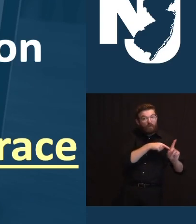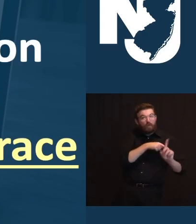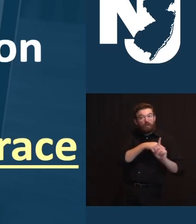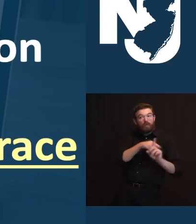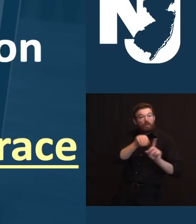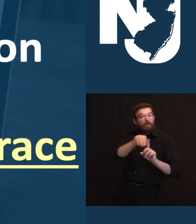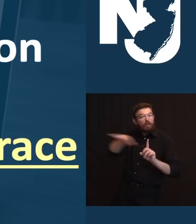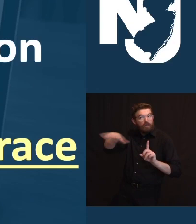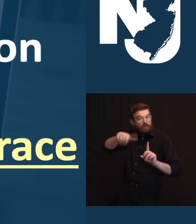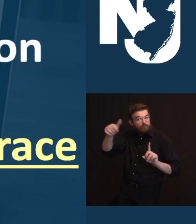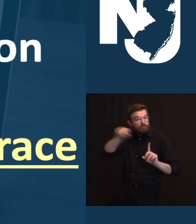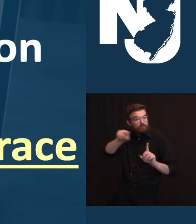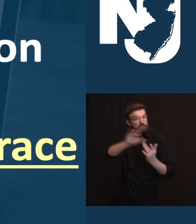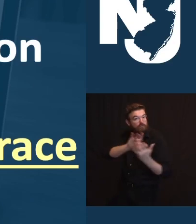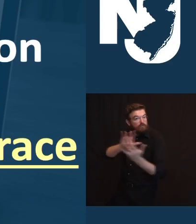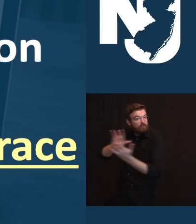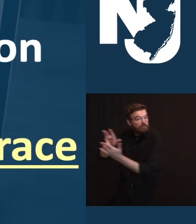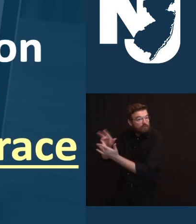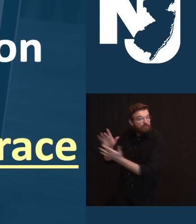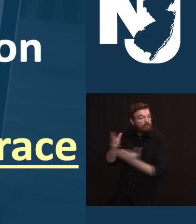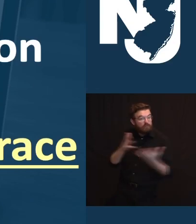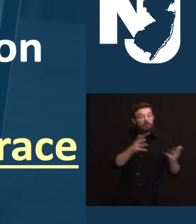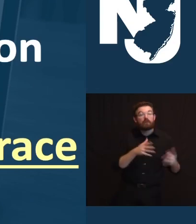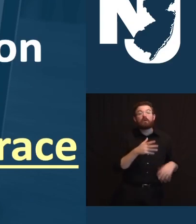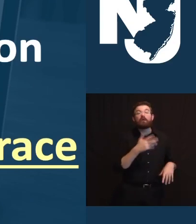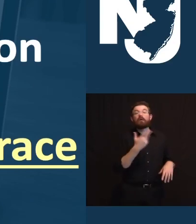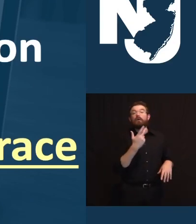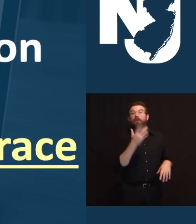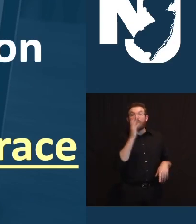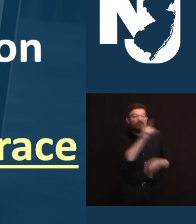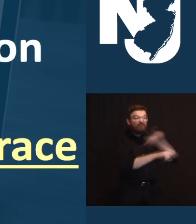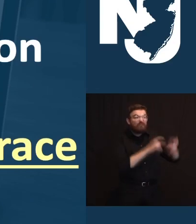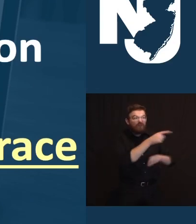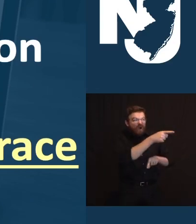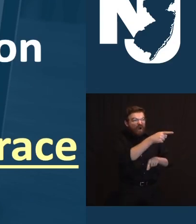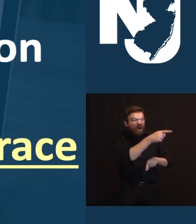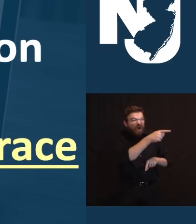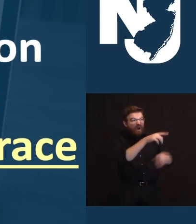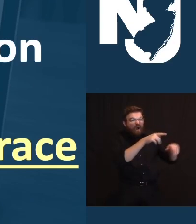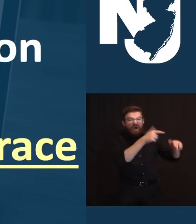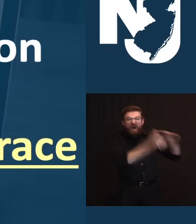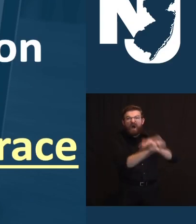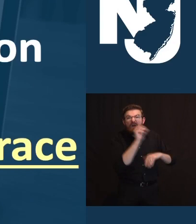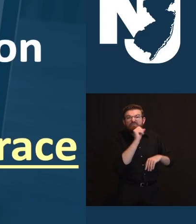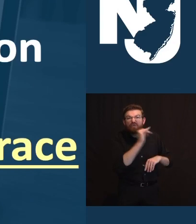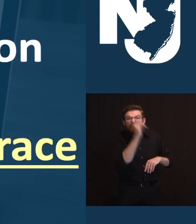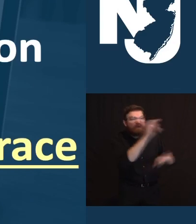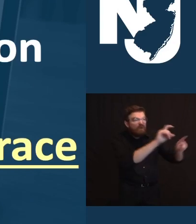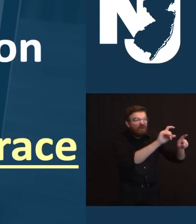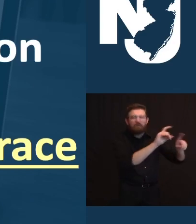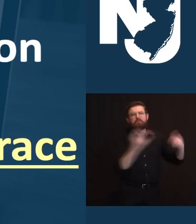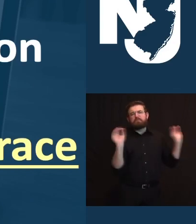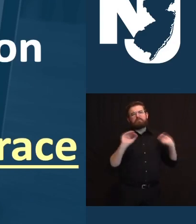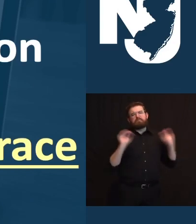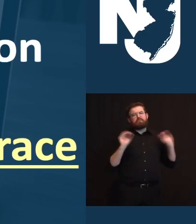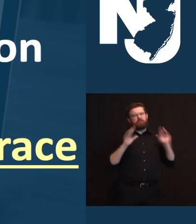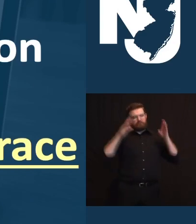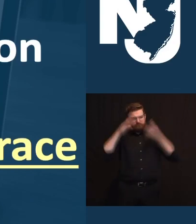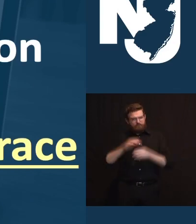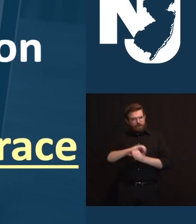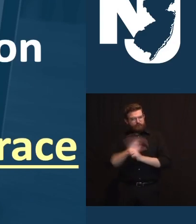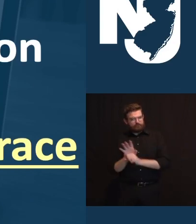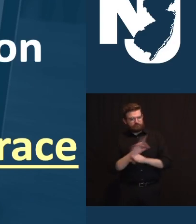underage drinking. Again, we don't condone that. It is illegal. Please don't do it, but that's not what this is about. But everyone is looking out for the community at